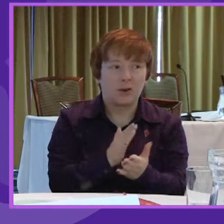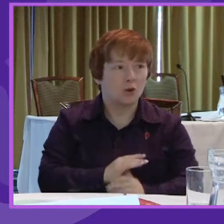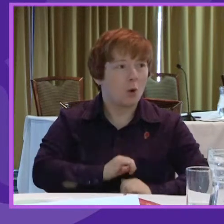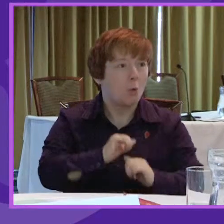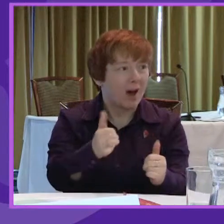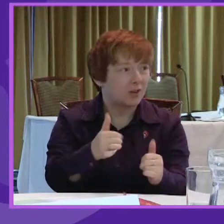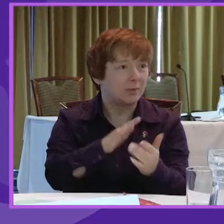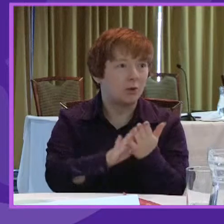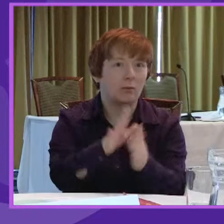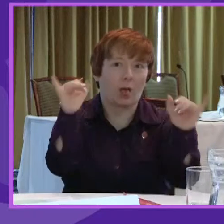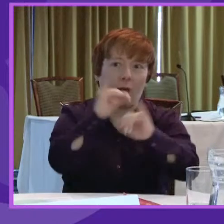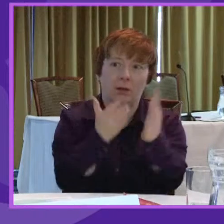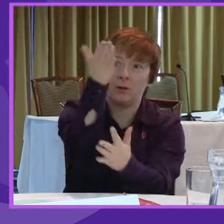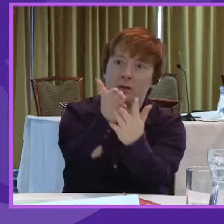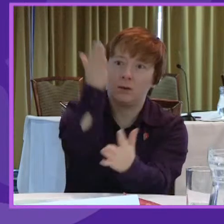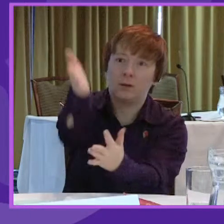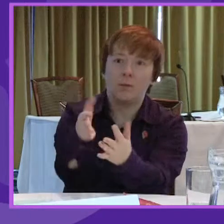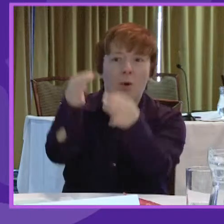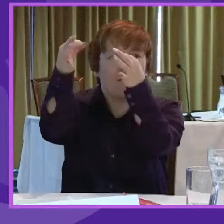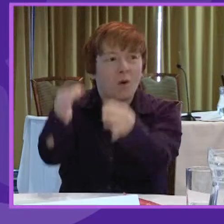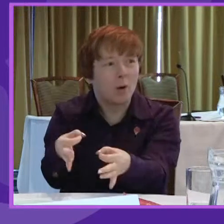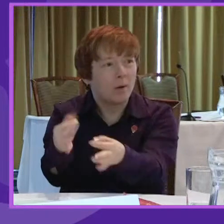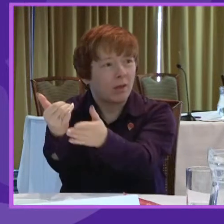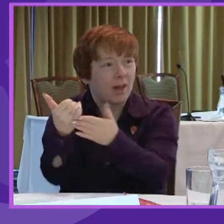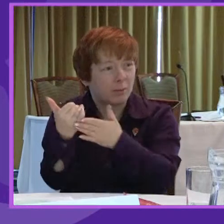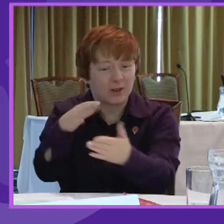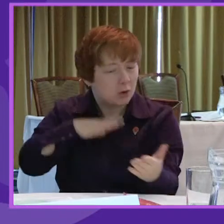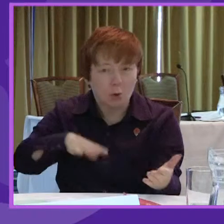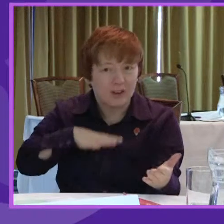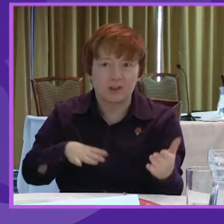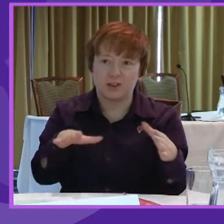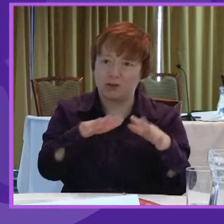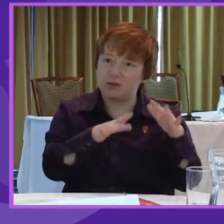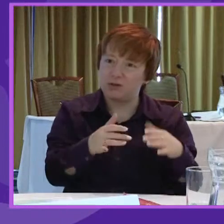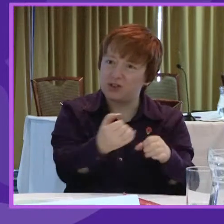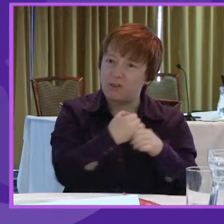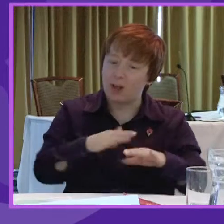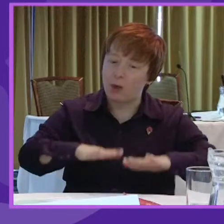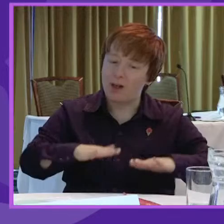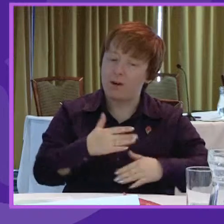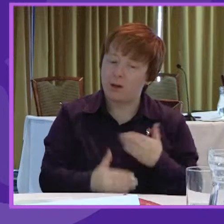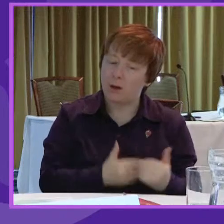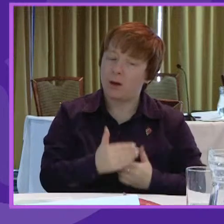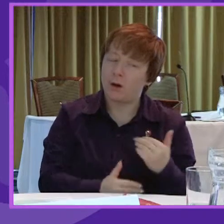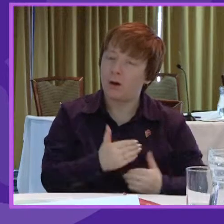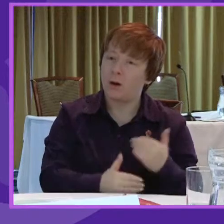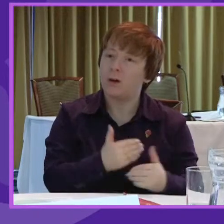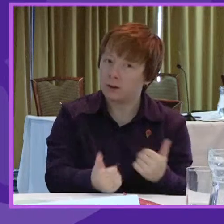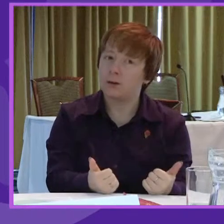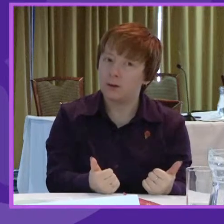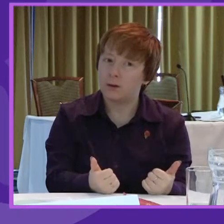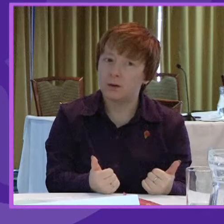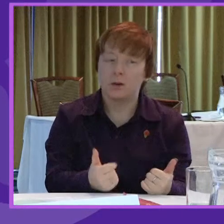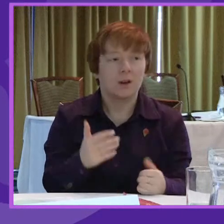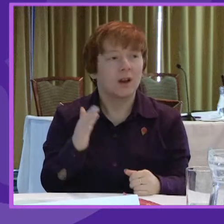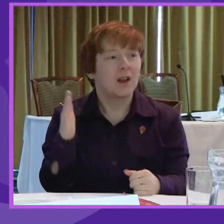don't need to be seeking out more formal psychological therapy necessarily. In East Lancashire,